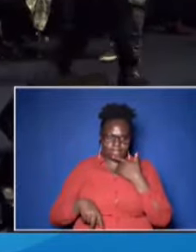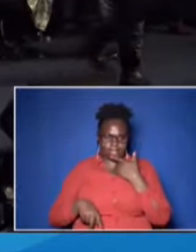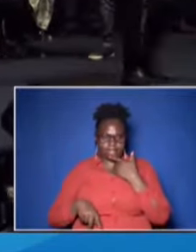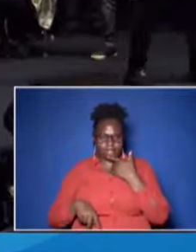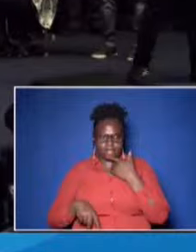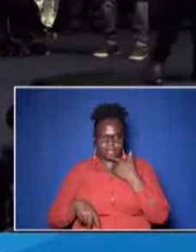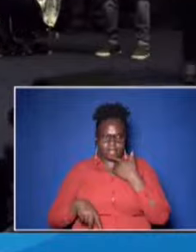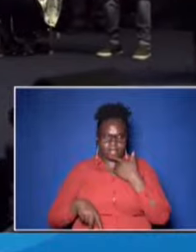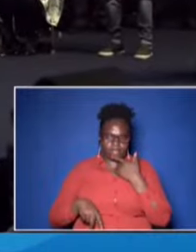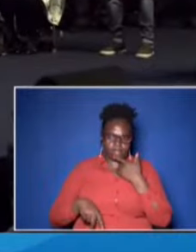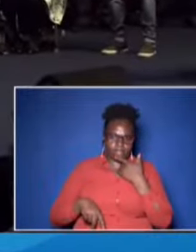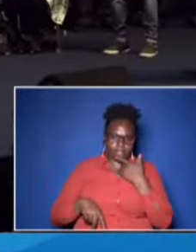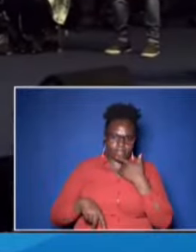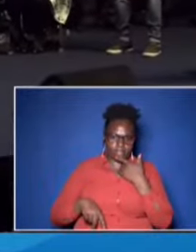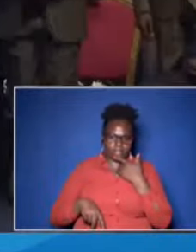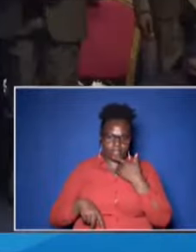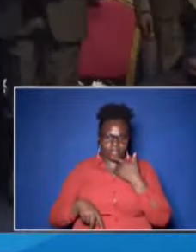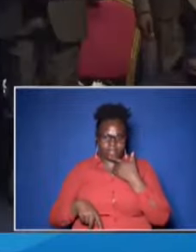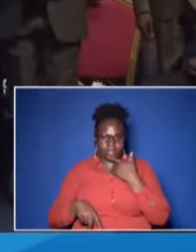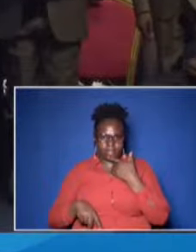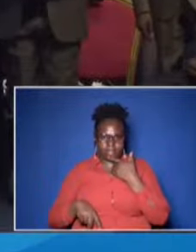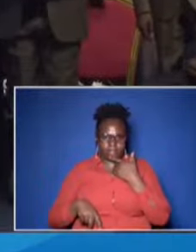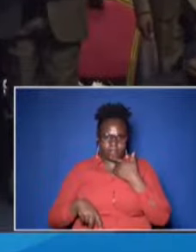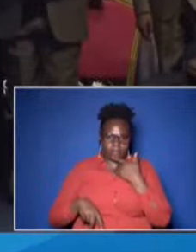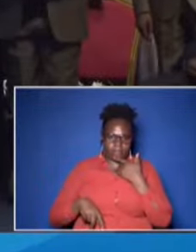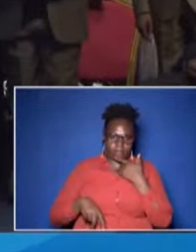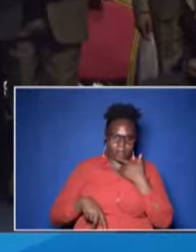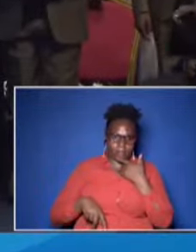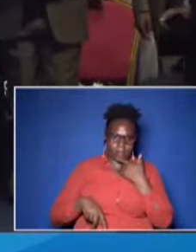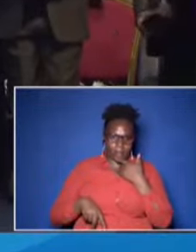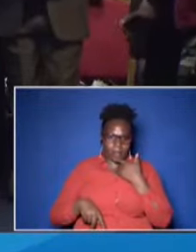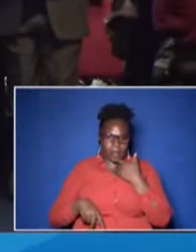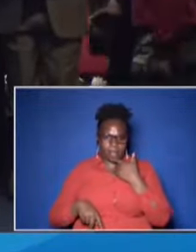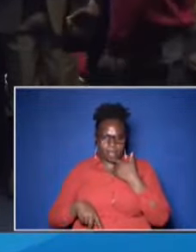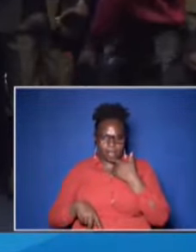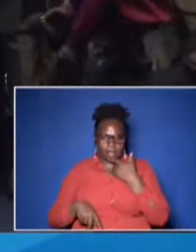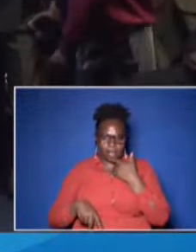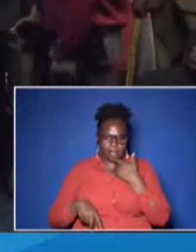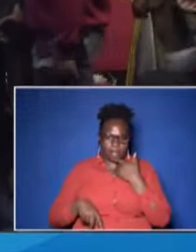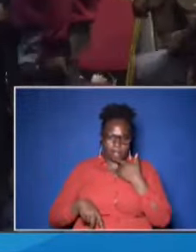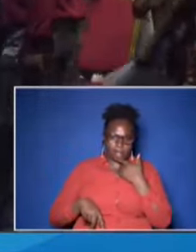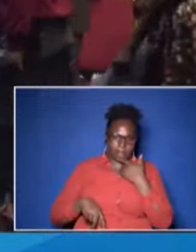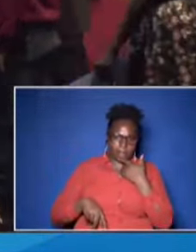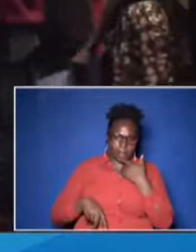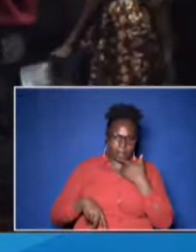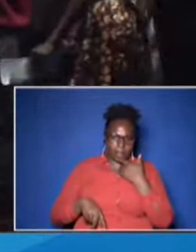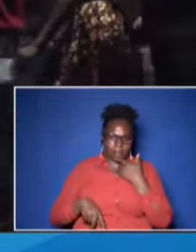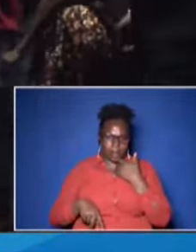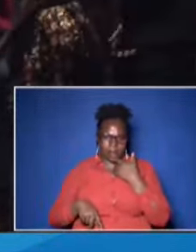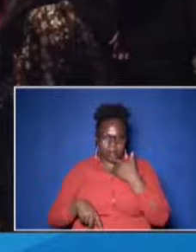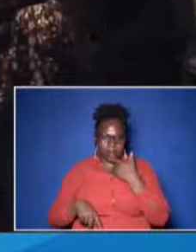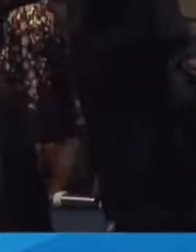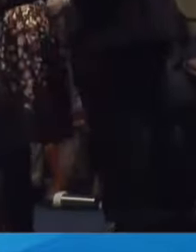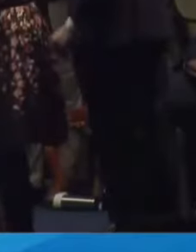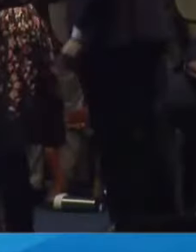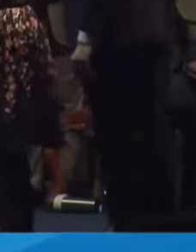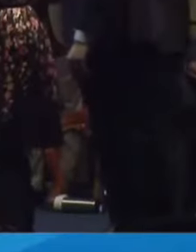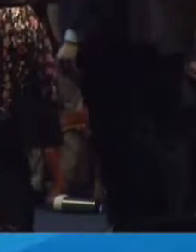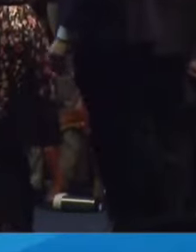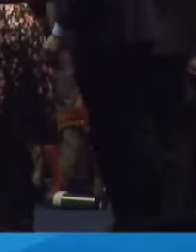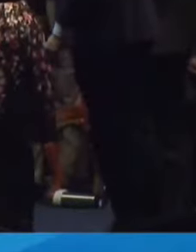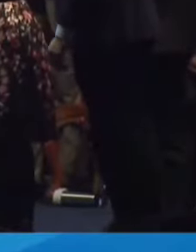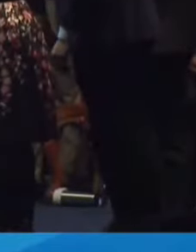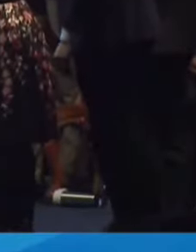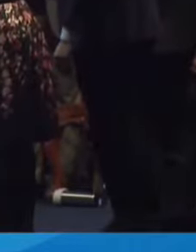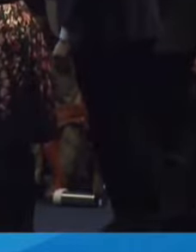Randy this young man had what was called nephrotic disease which is the degenerative nerve disease even got paperwork on